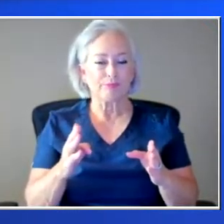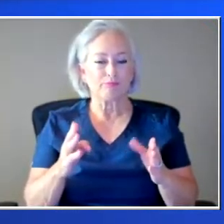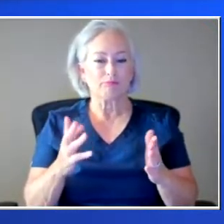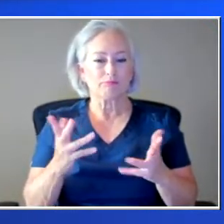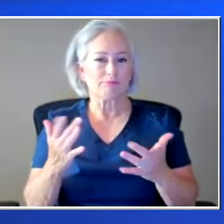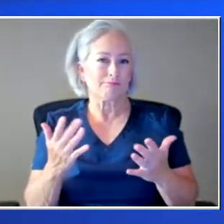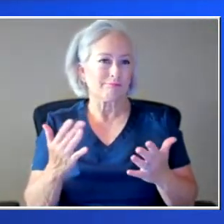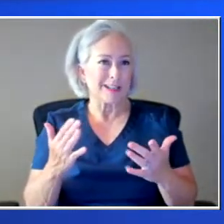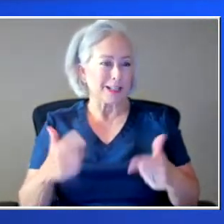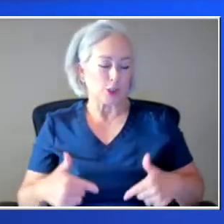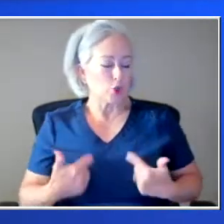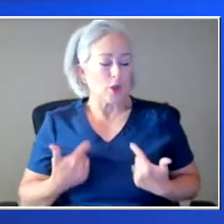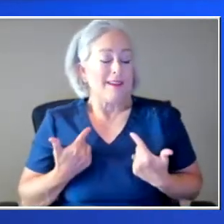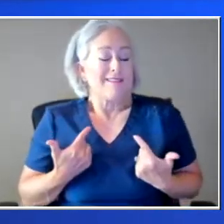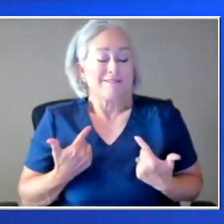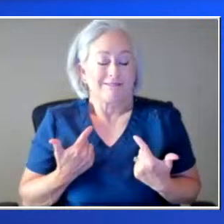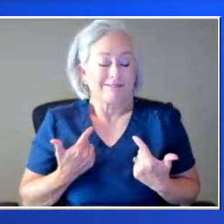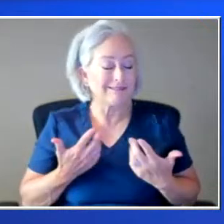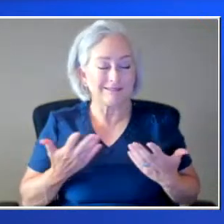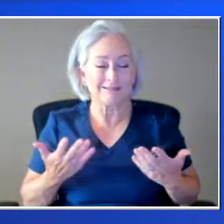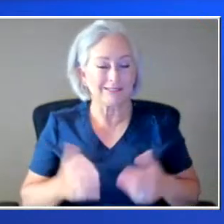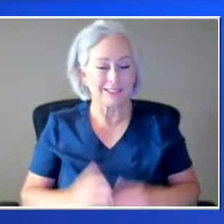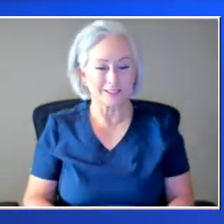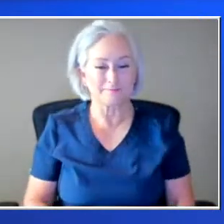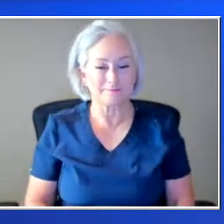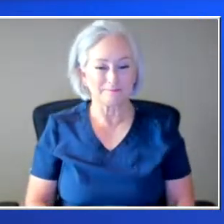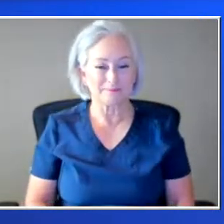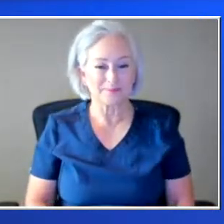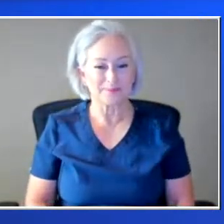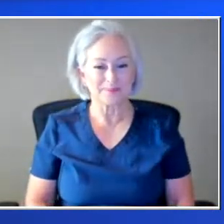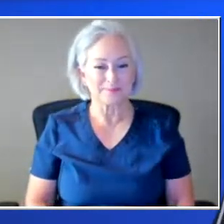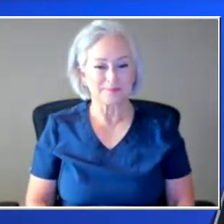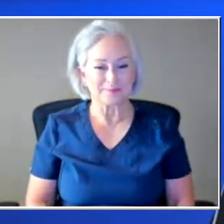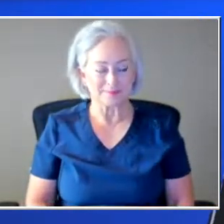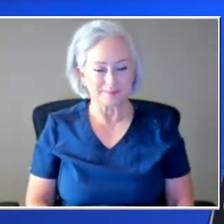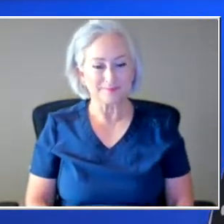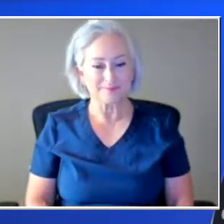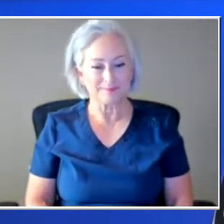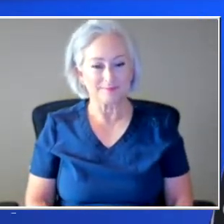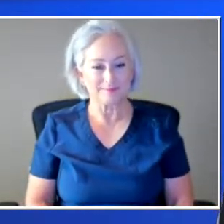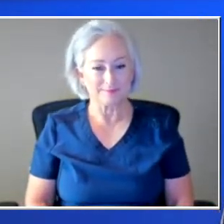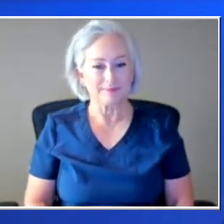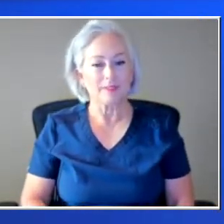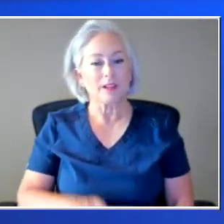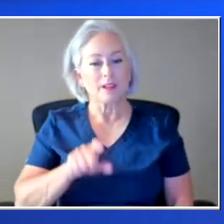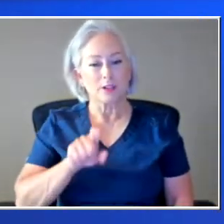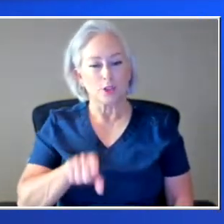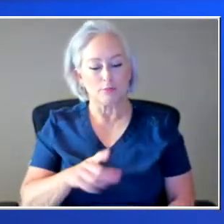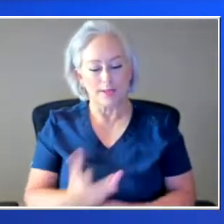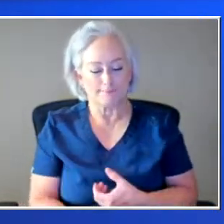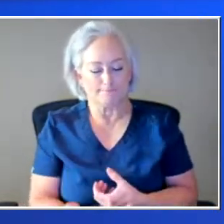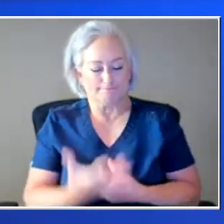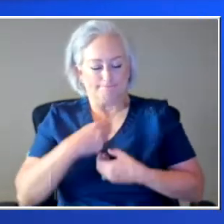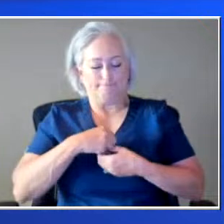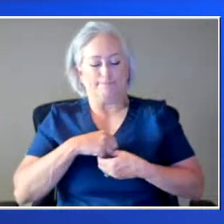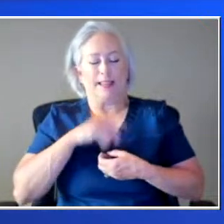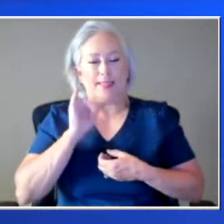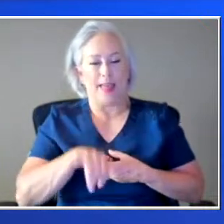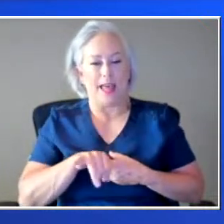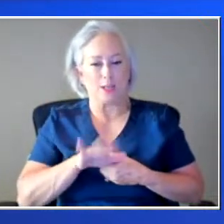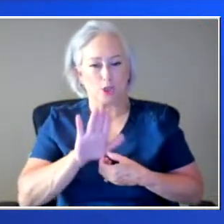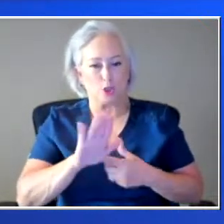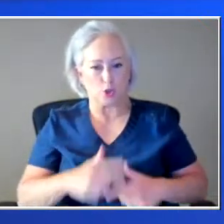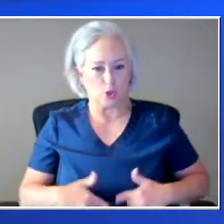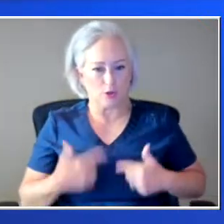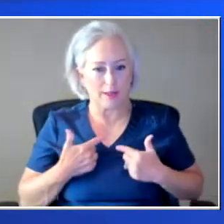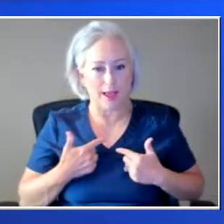live your life, because again, it has to be incorporated into your life, because you don't stop